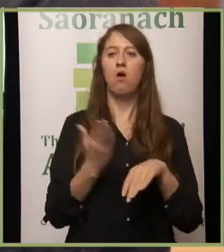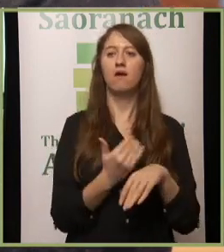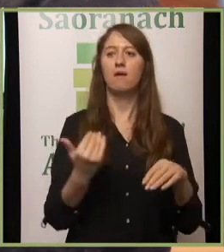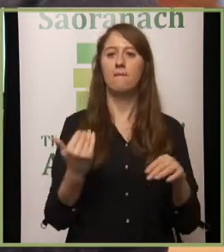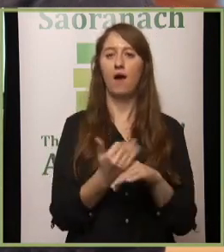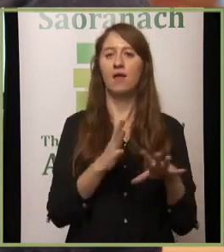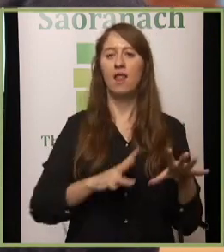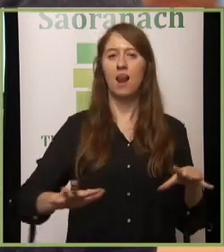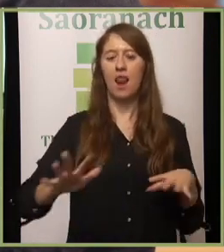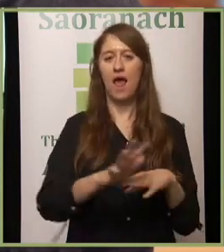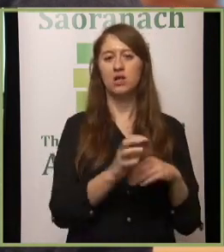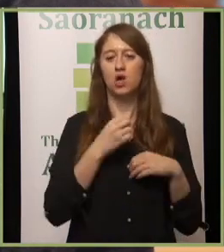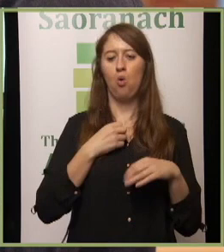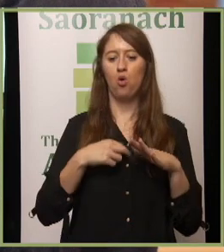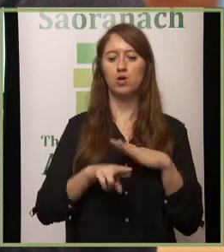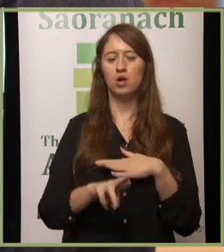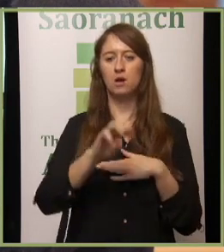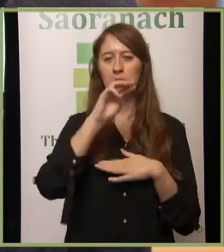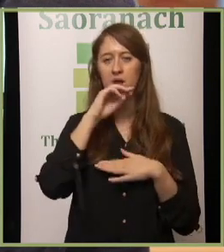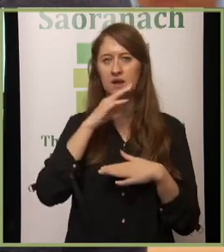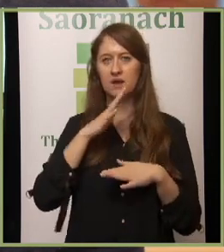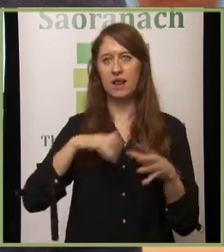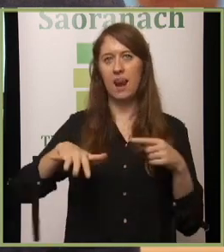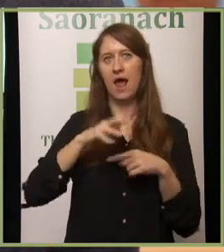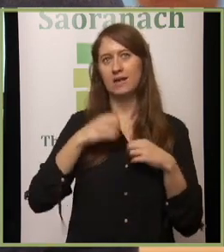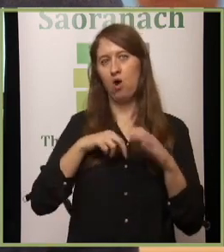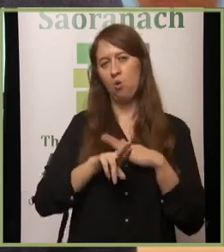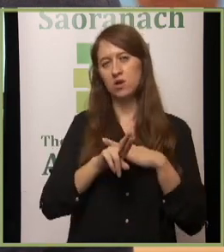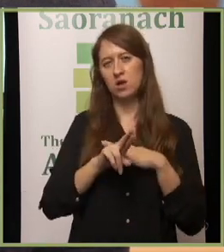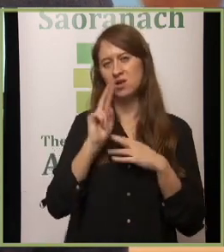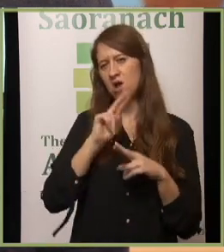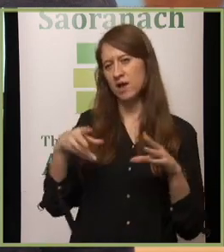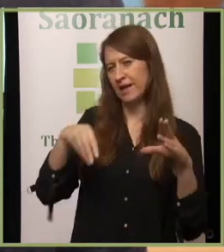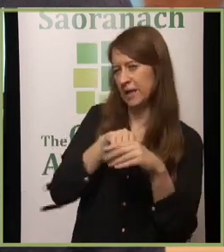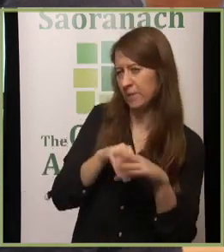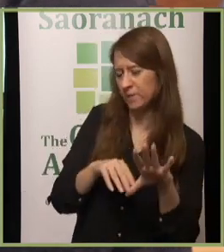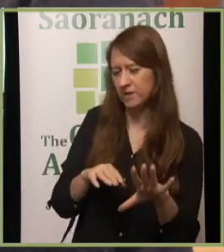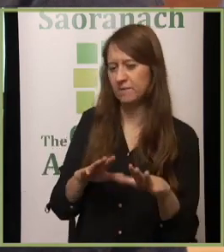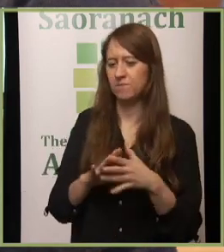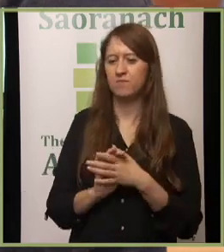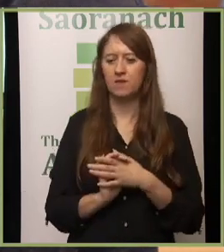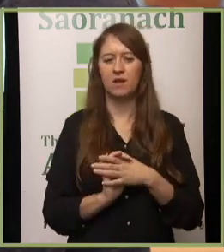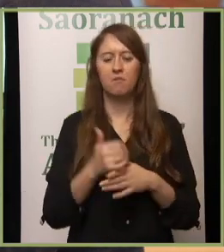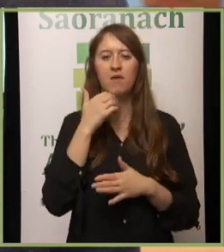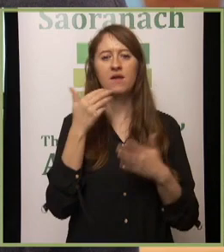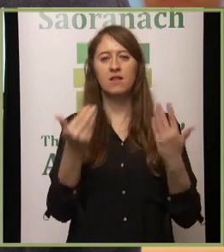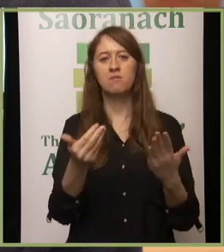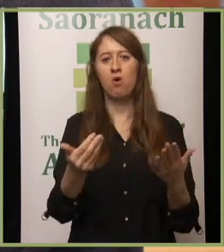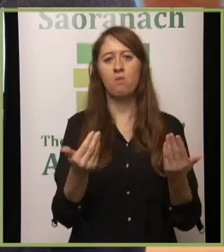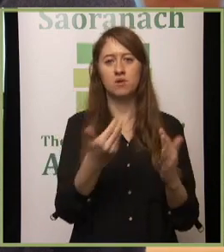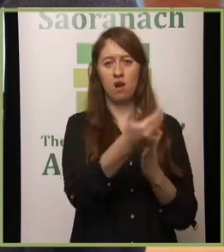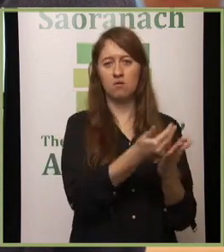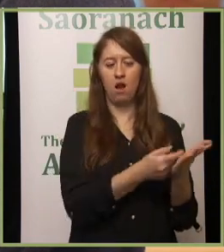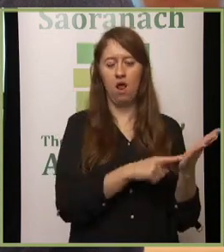or whoever, does that get the landowner out of the question? Under the current legislation, it's